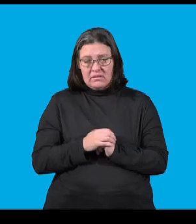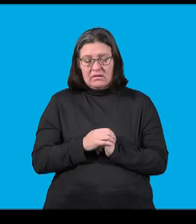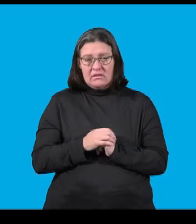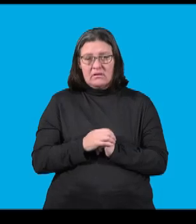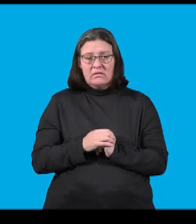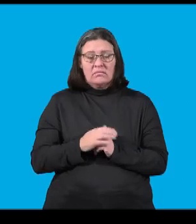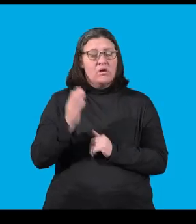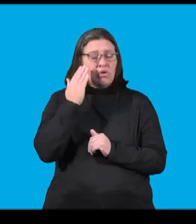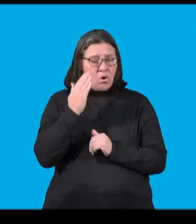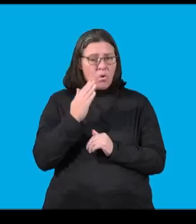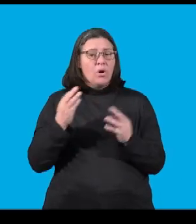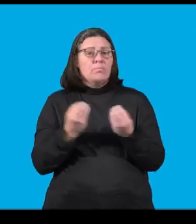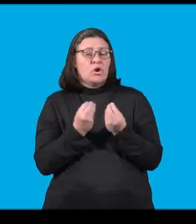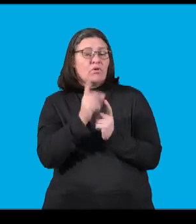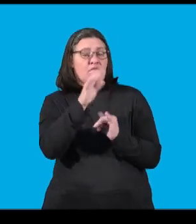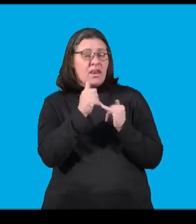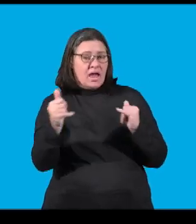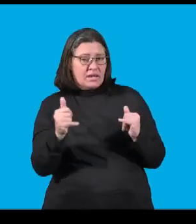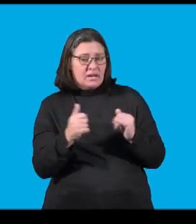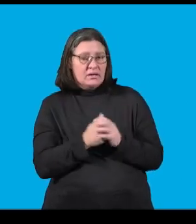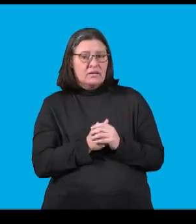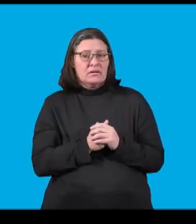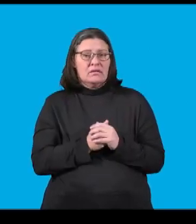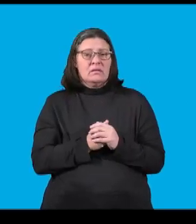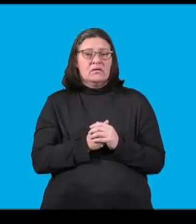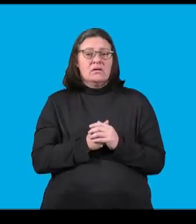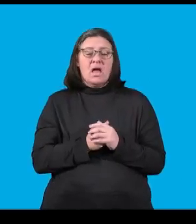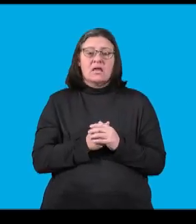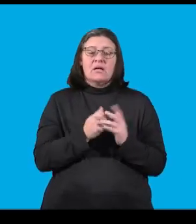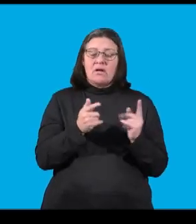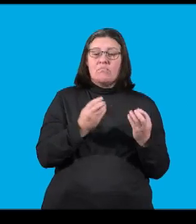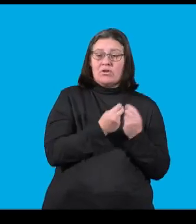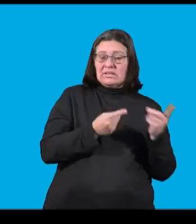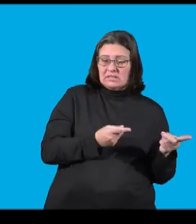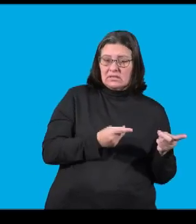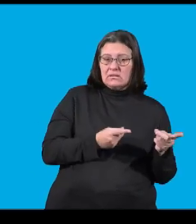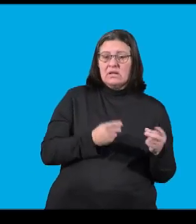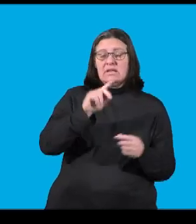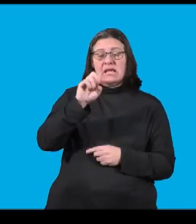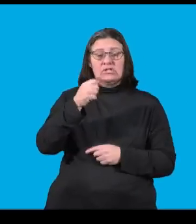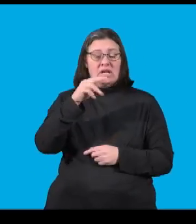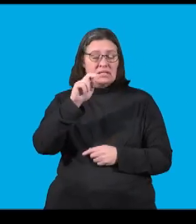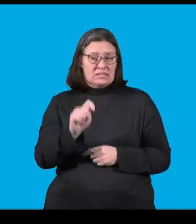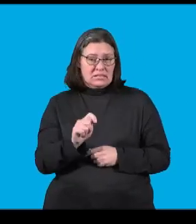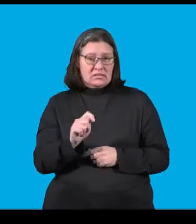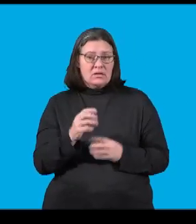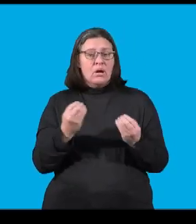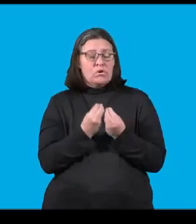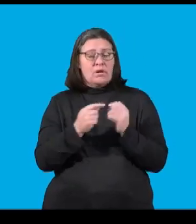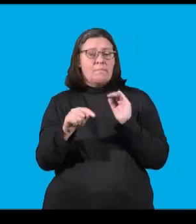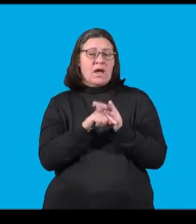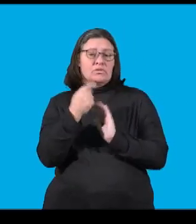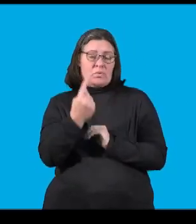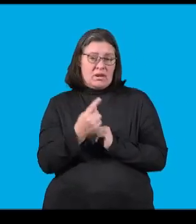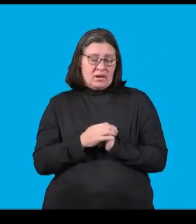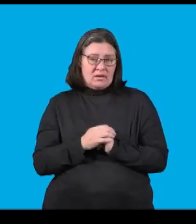-1/2. And I know that the product of this line, the gradient, and the product of the gradient of the tangent, the